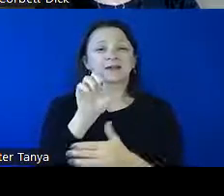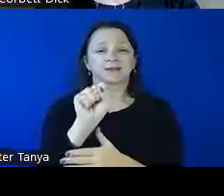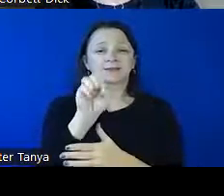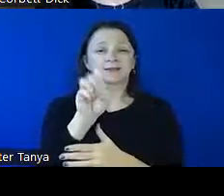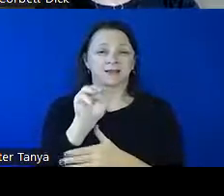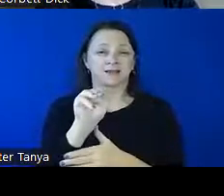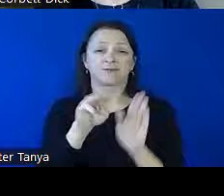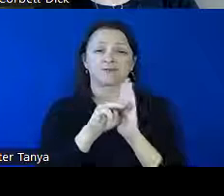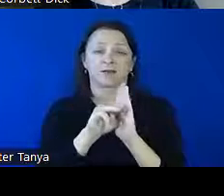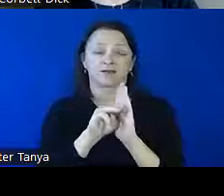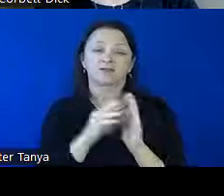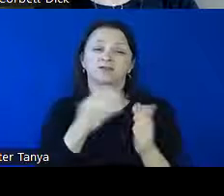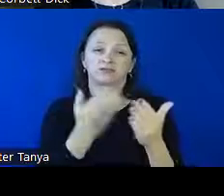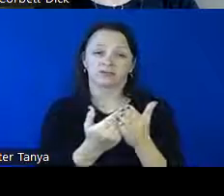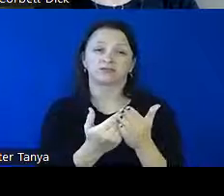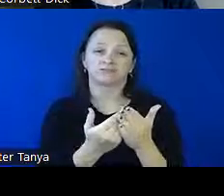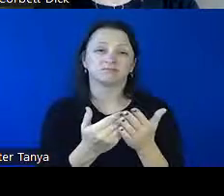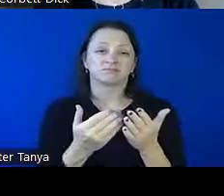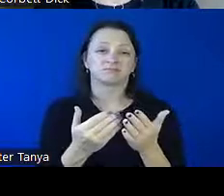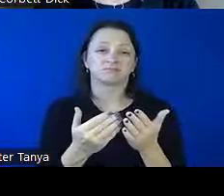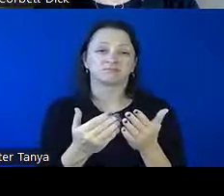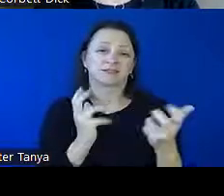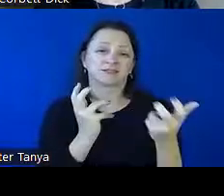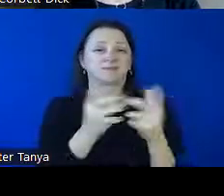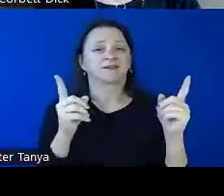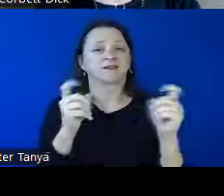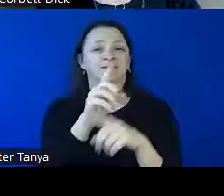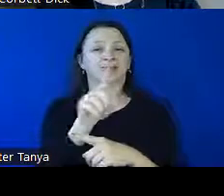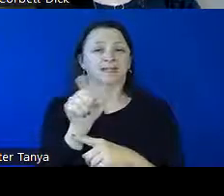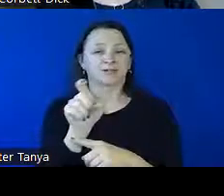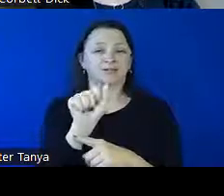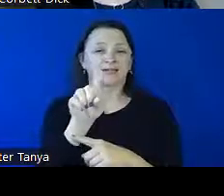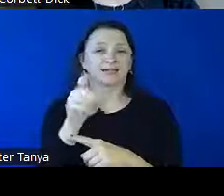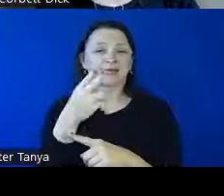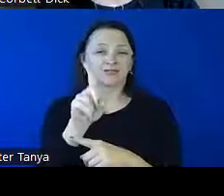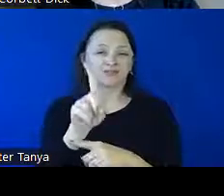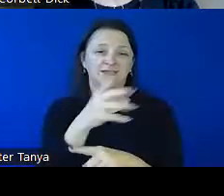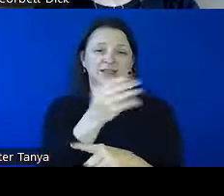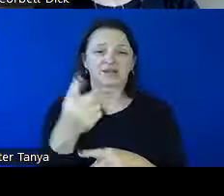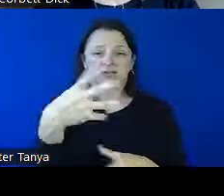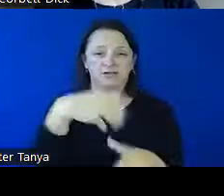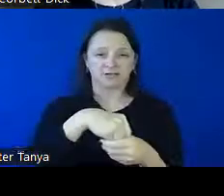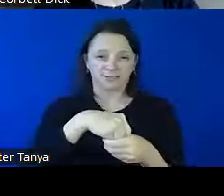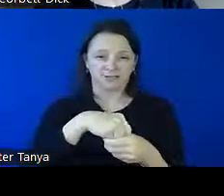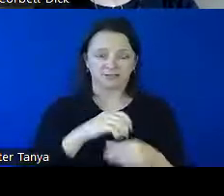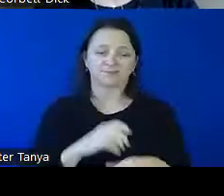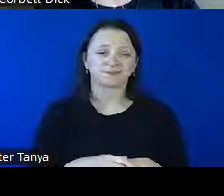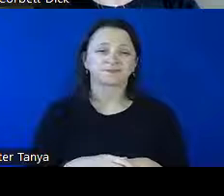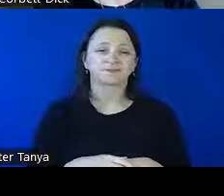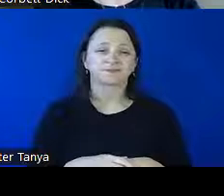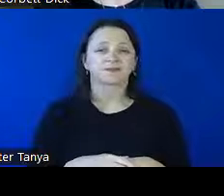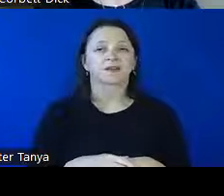model, well suited to the complex diagnoses of ADHD and autism.